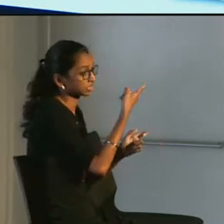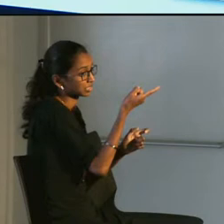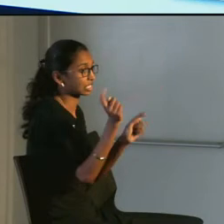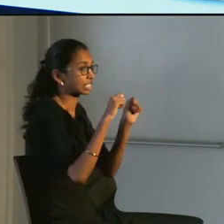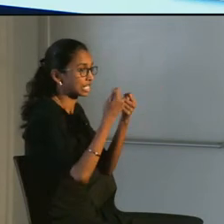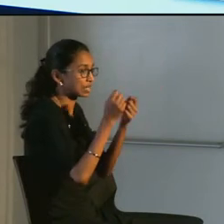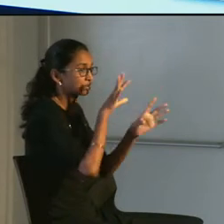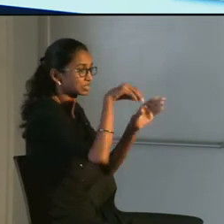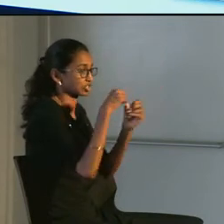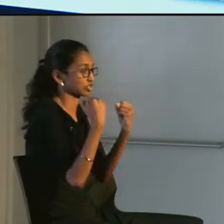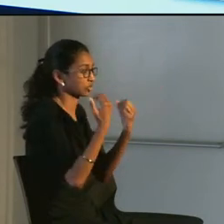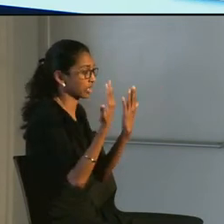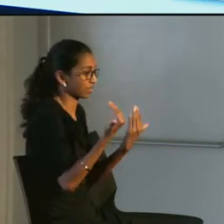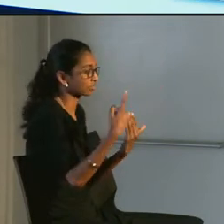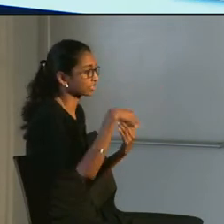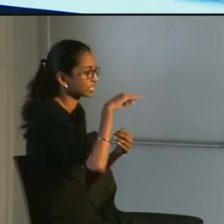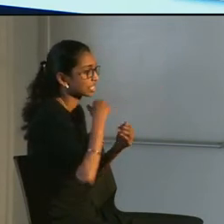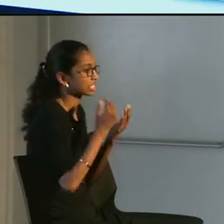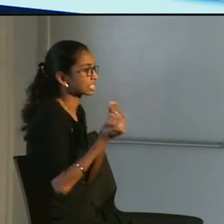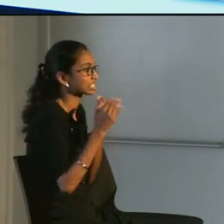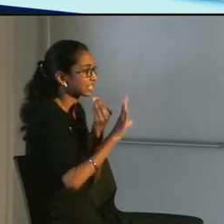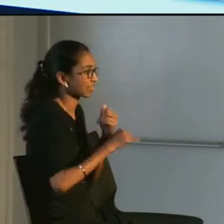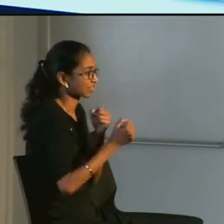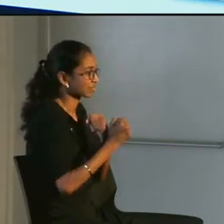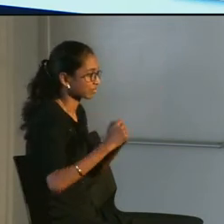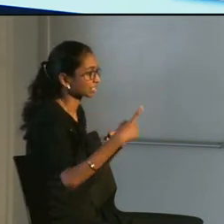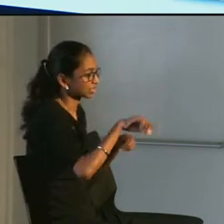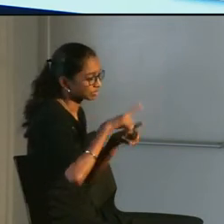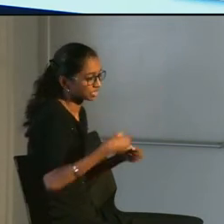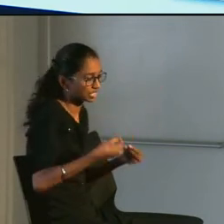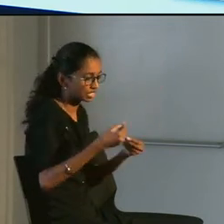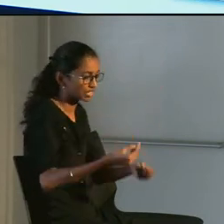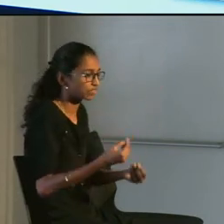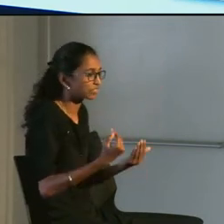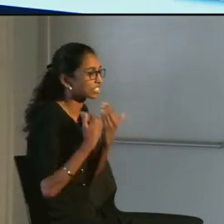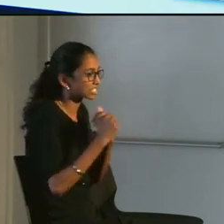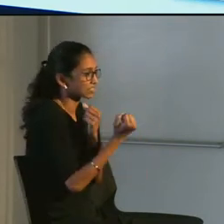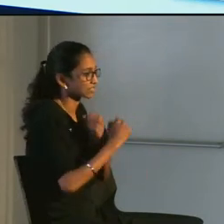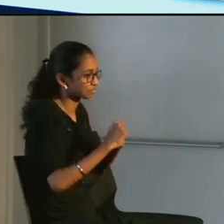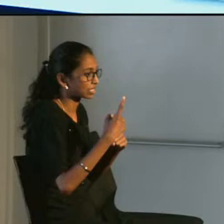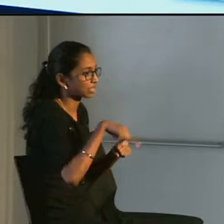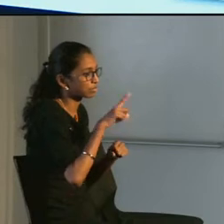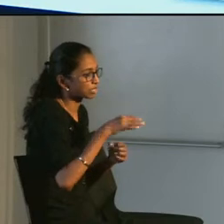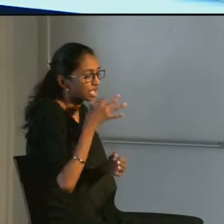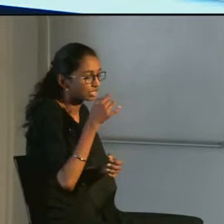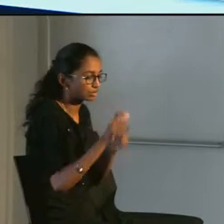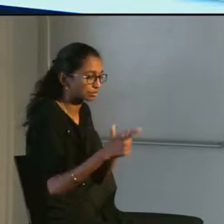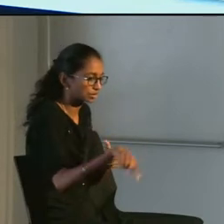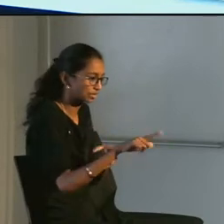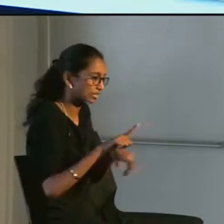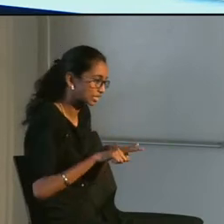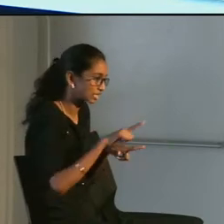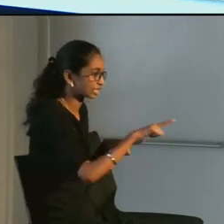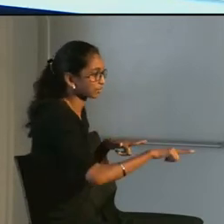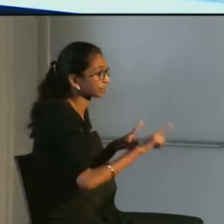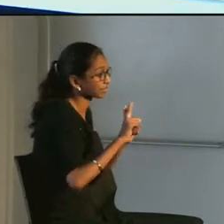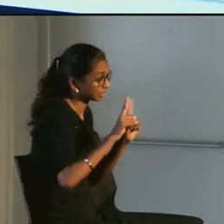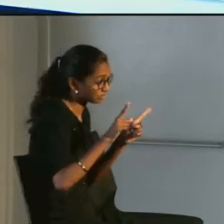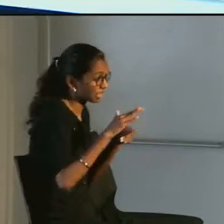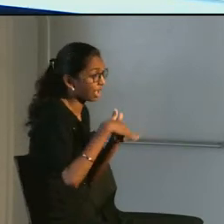and potential to be a safe space, to offer that safe space. And we invite people to step into that capacity. But